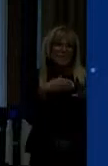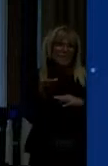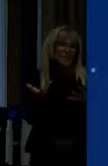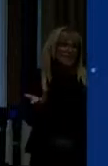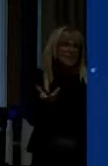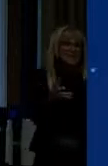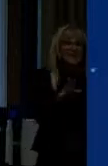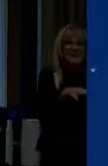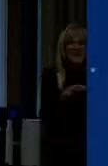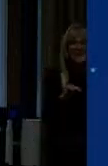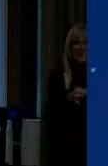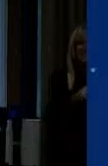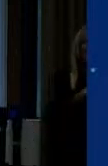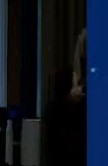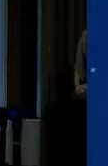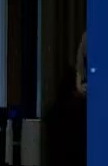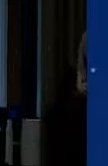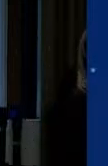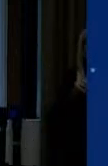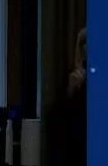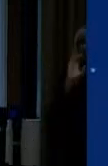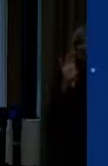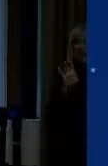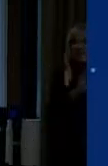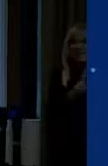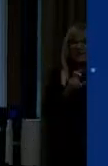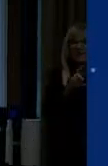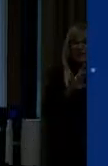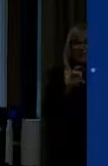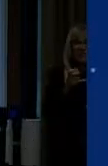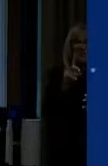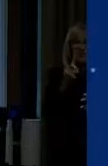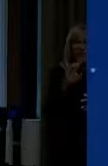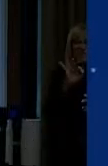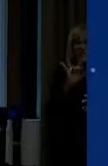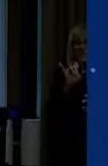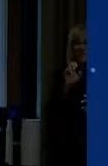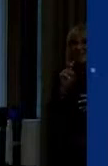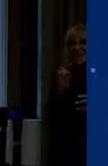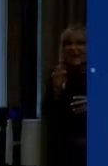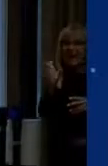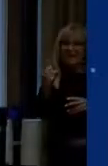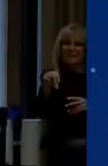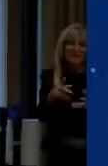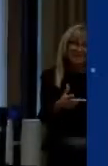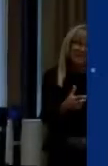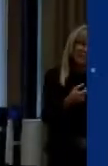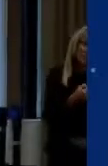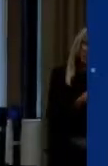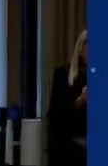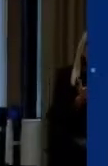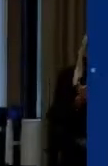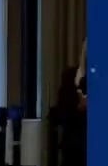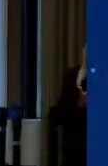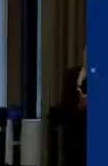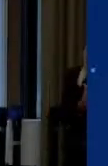explain Feynman diagrams in the voice of Richard Feynman is actually pretty spot on.